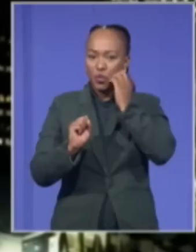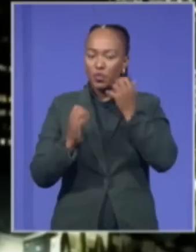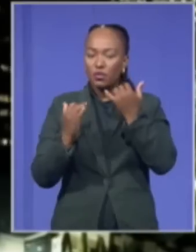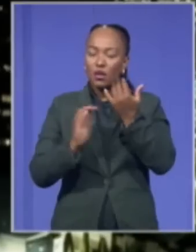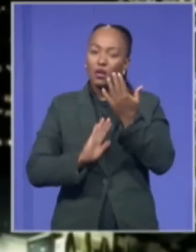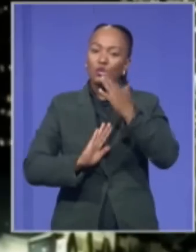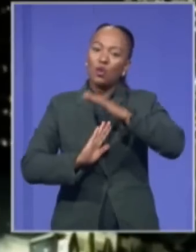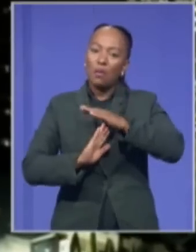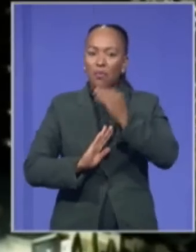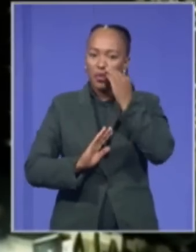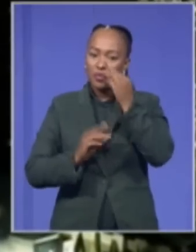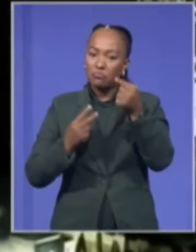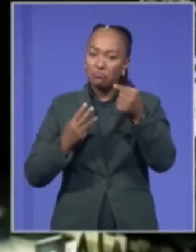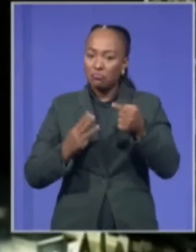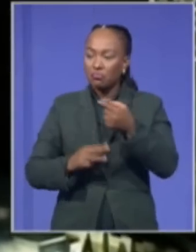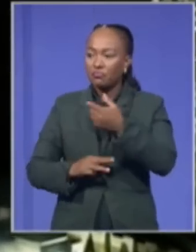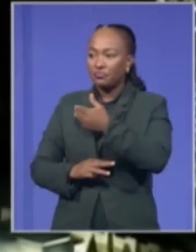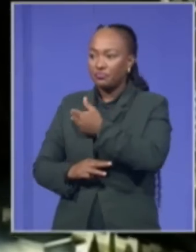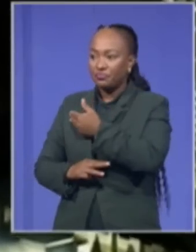ka ho lekola tse itlhommeng pele.